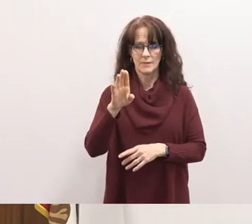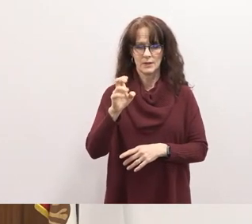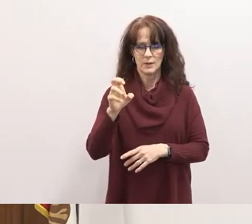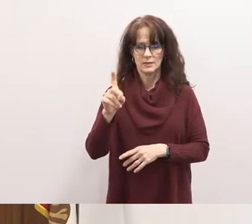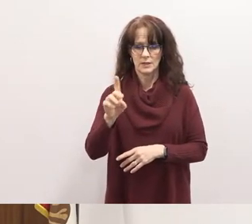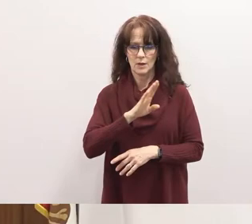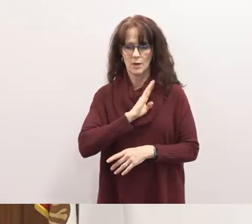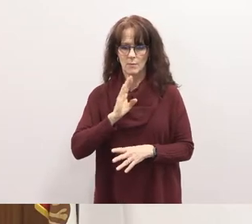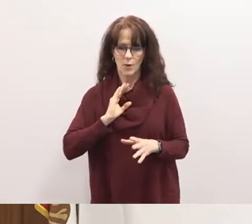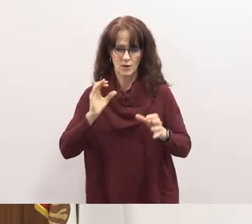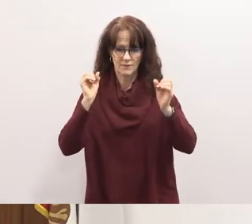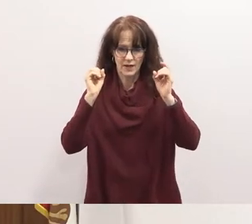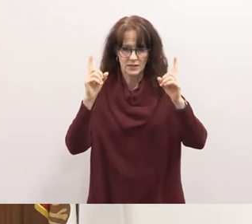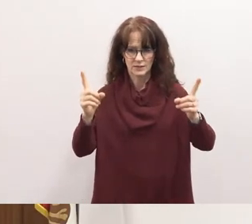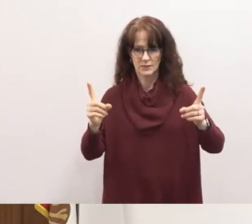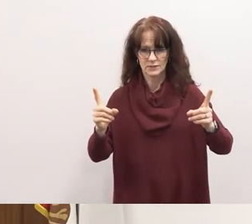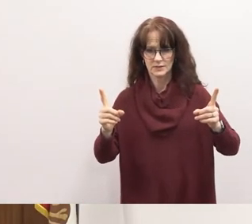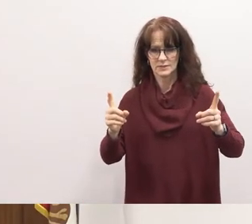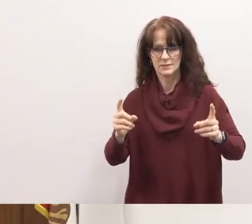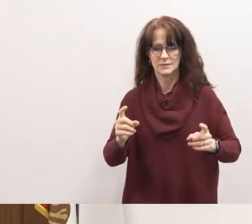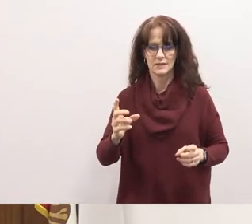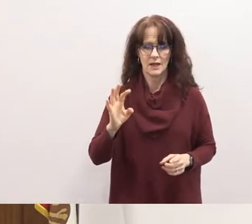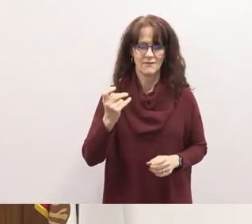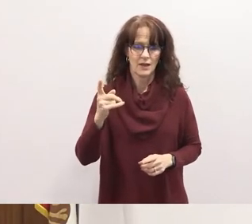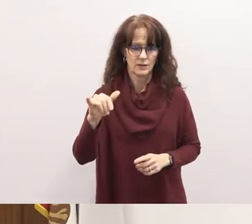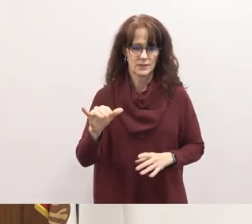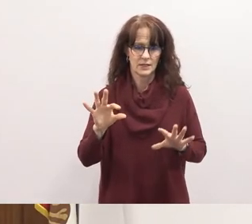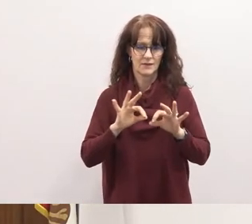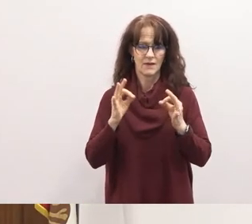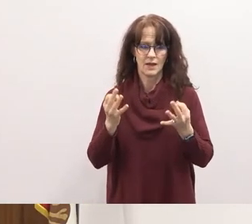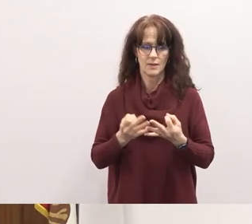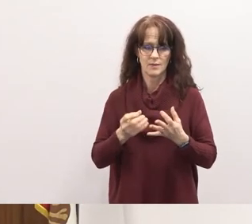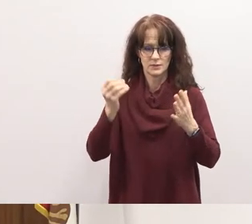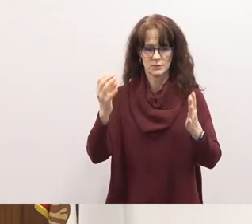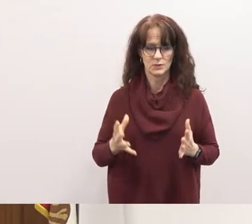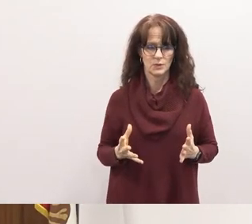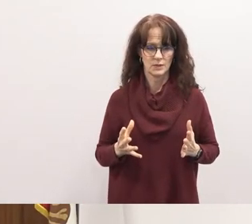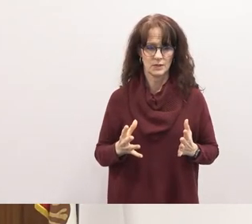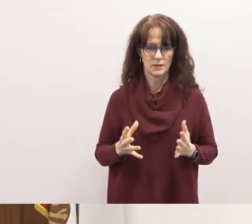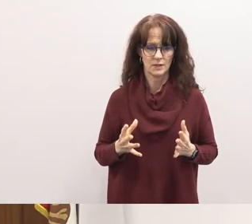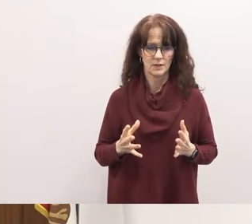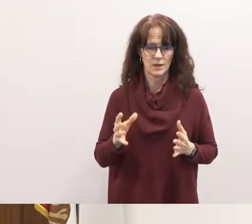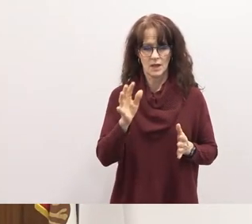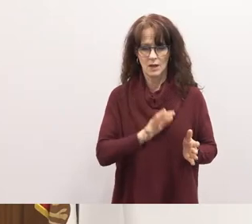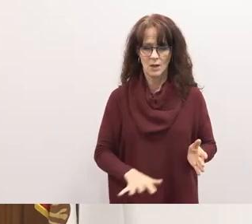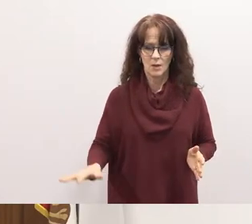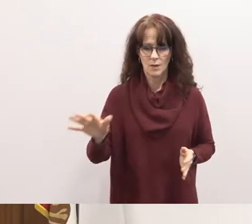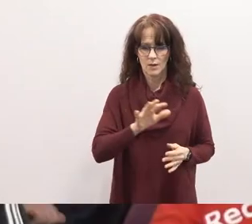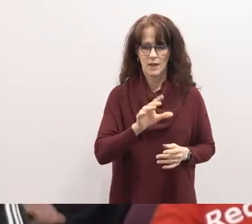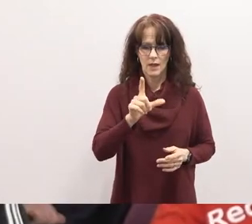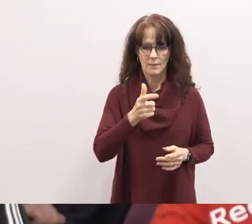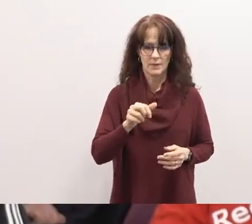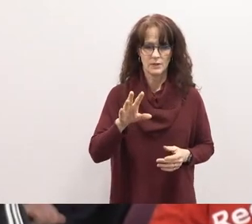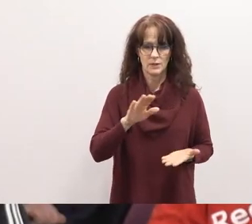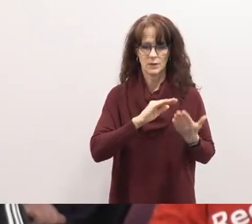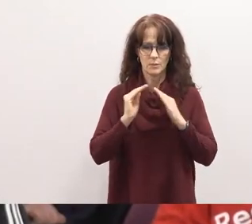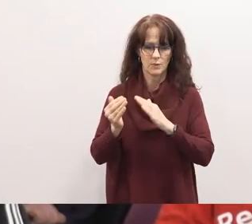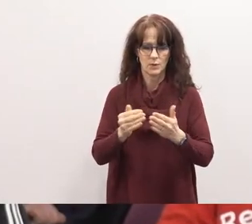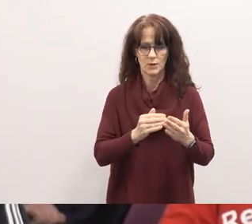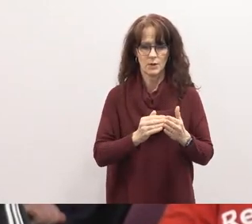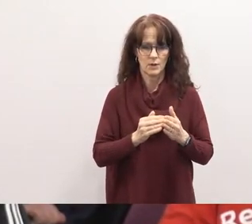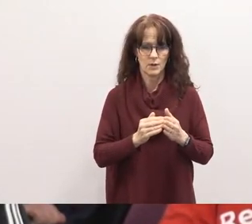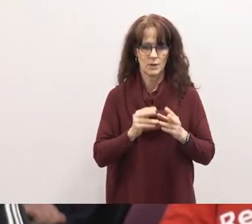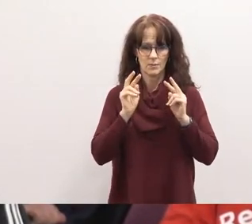of Education, faculty members, families, students, and the overall LBUSD community who may